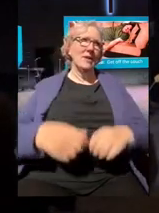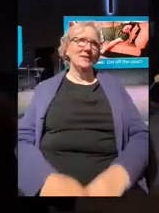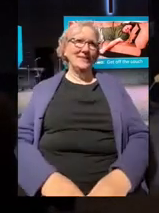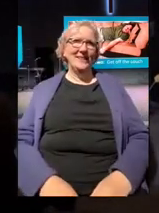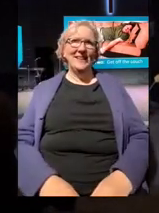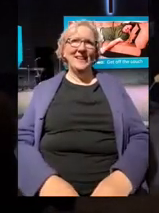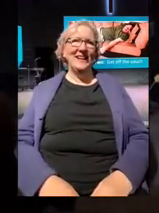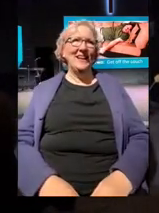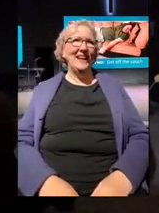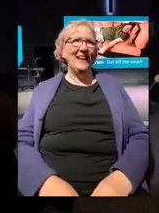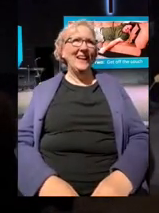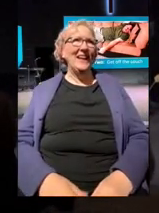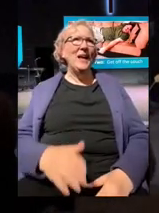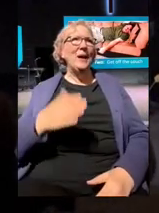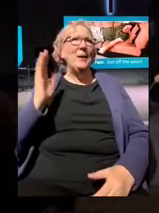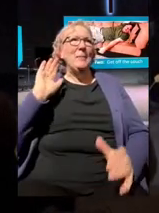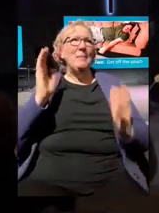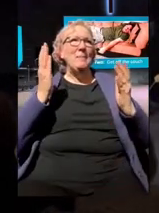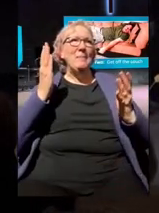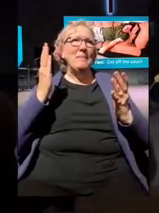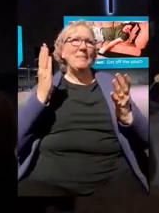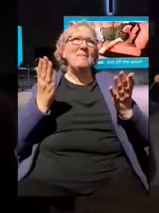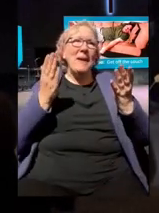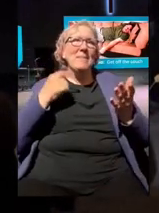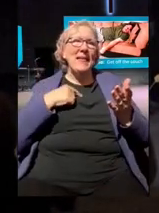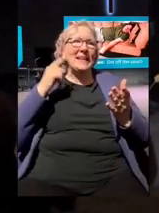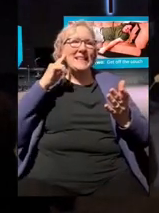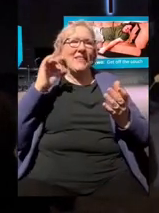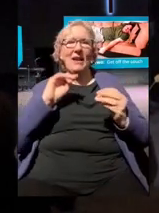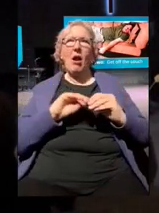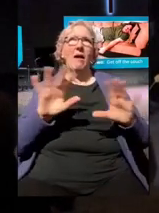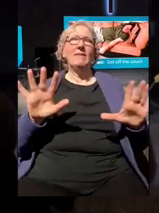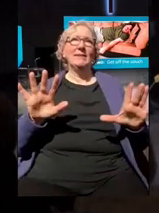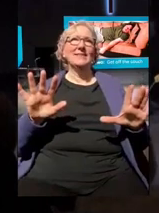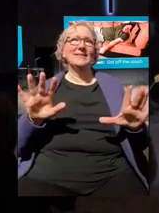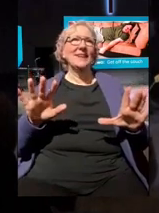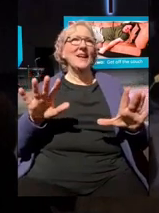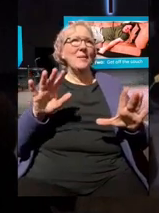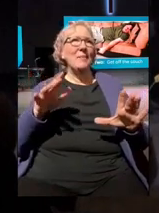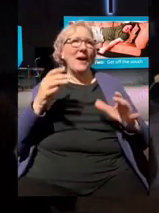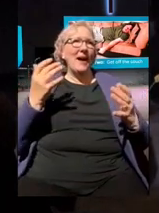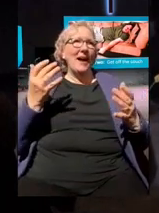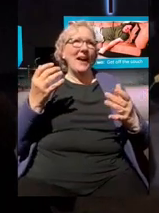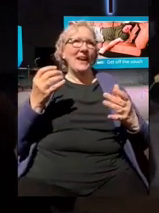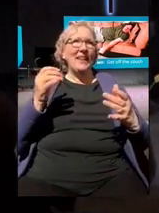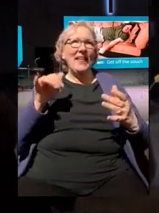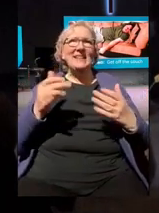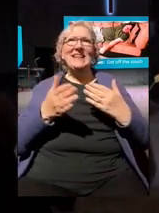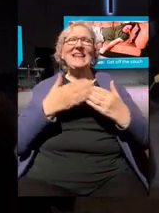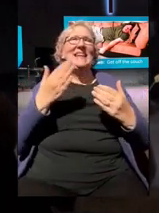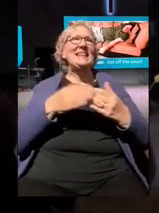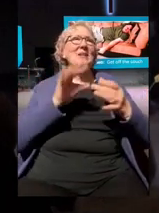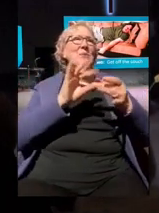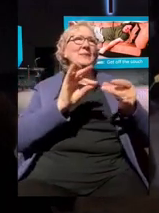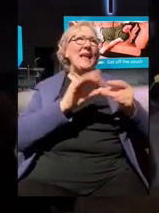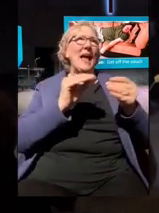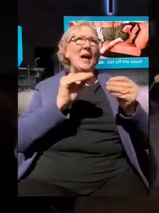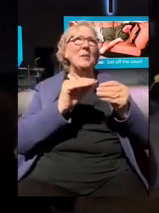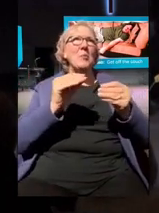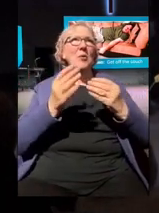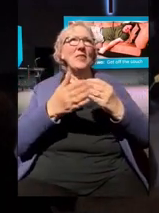Might sound obvious, but let's be realistic. One of those things that's often a whole lot easier to say than to do.